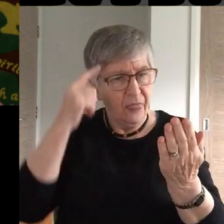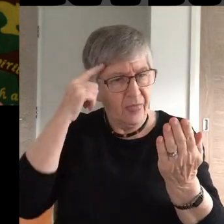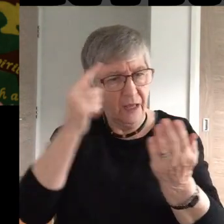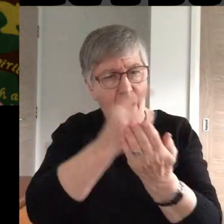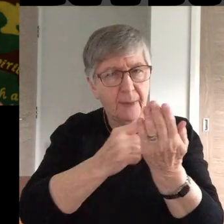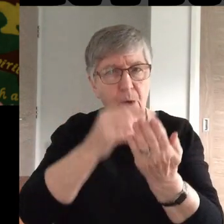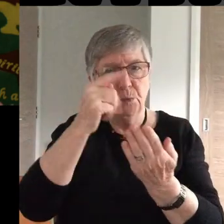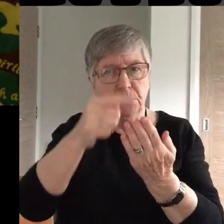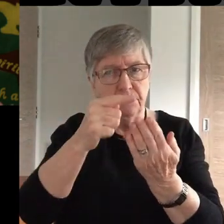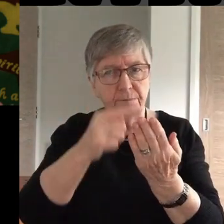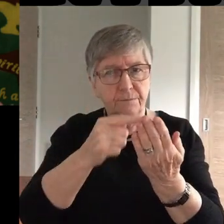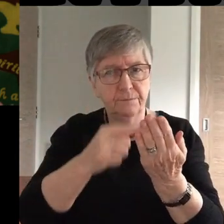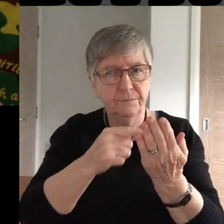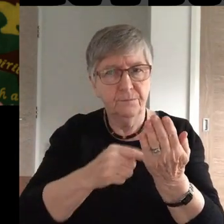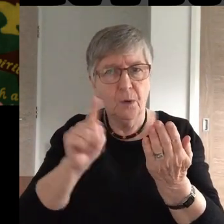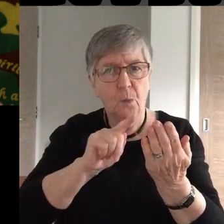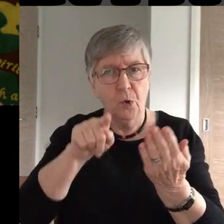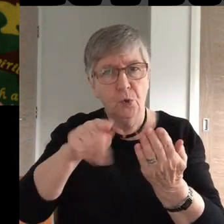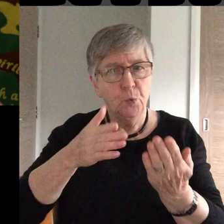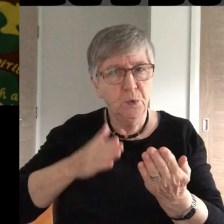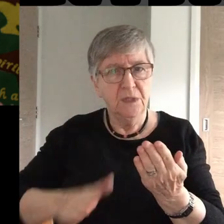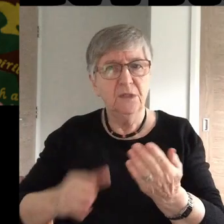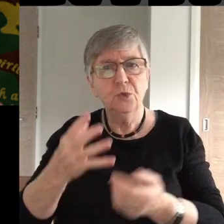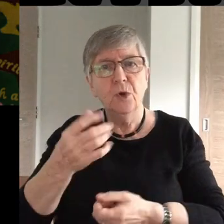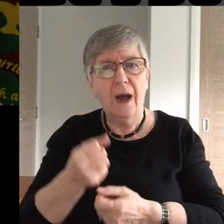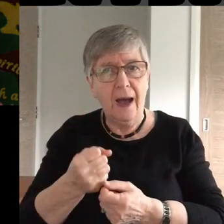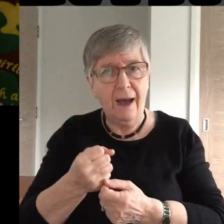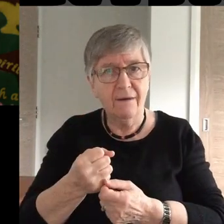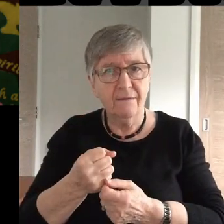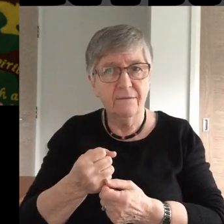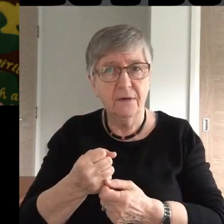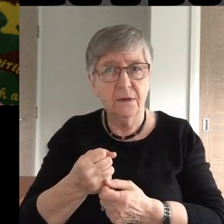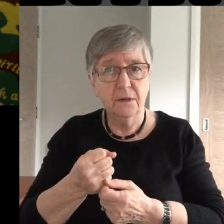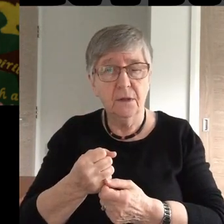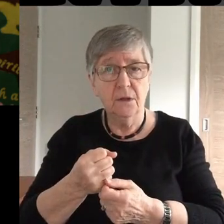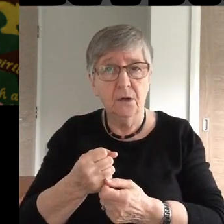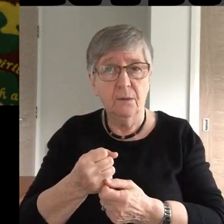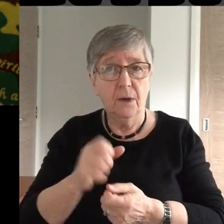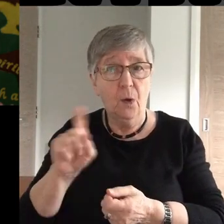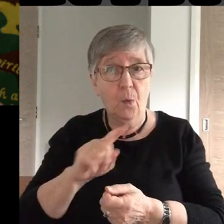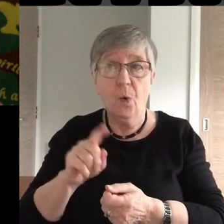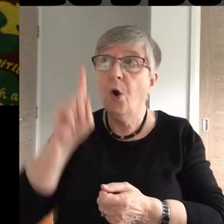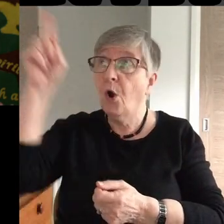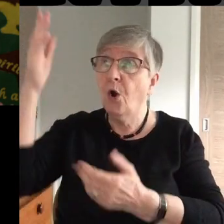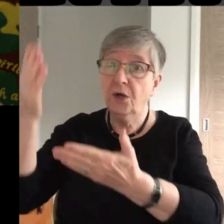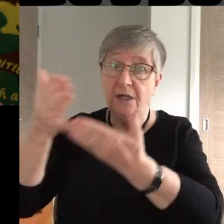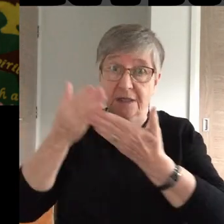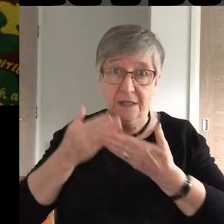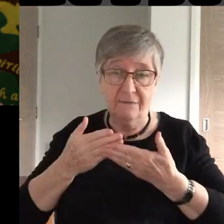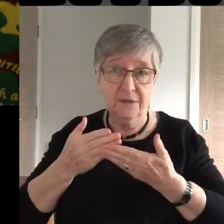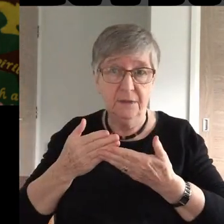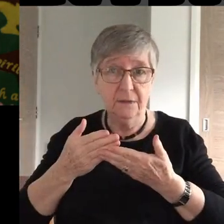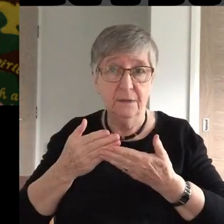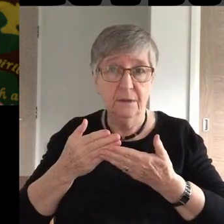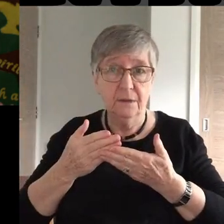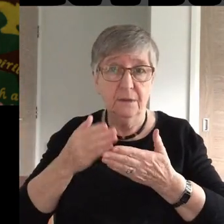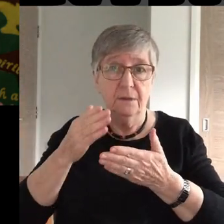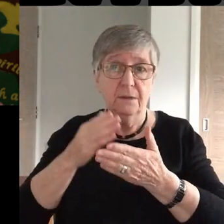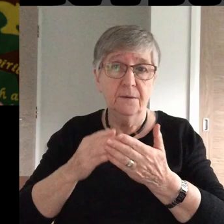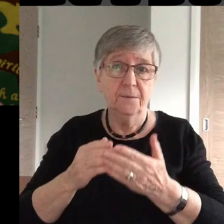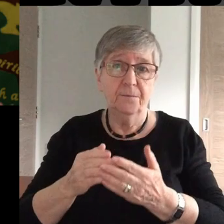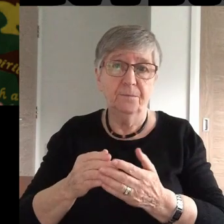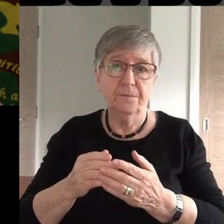of what they need to have, but a checklist of what they already have been given freely as gifts from